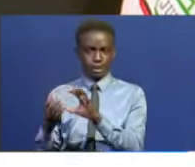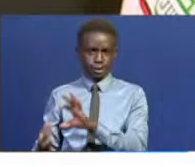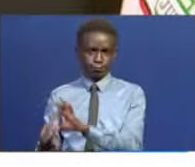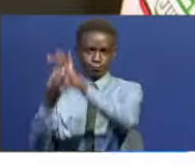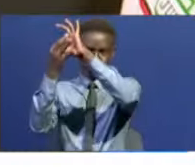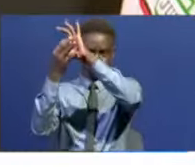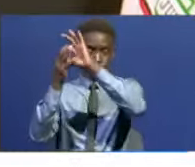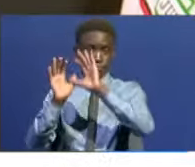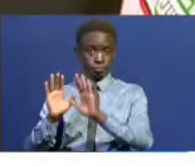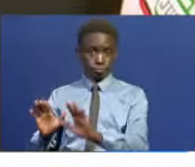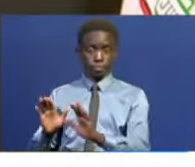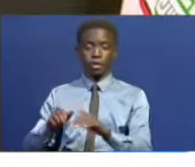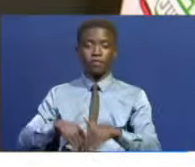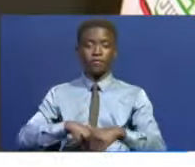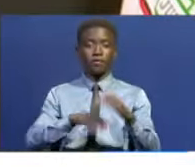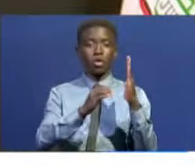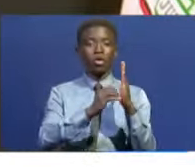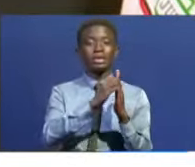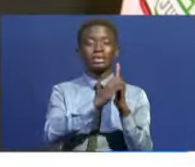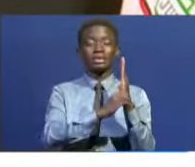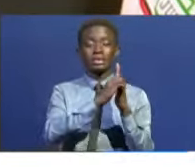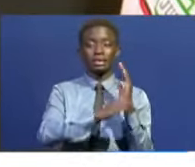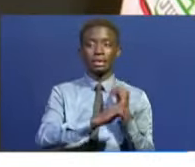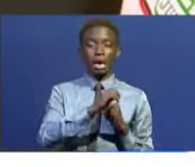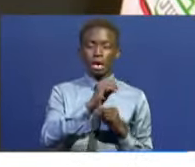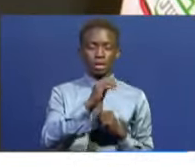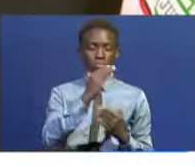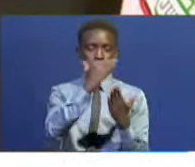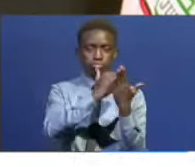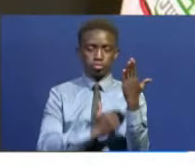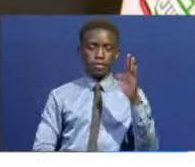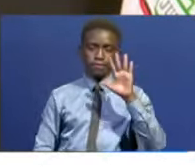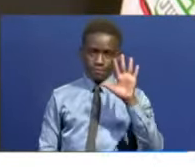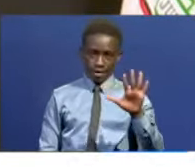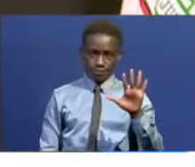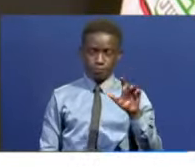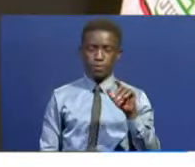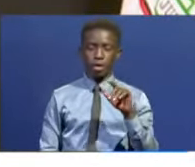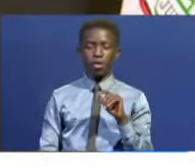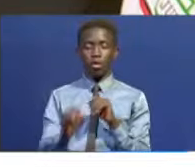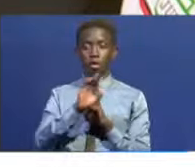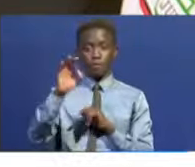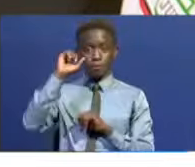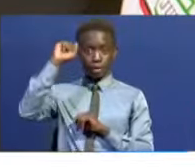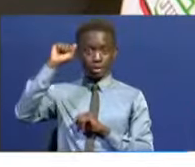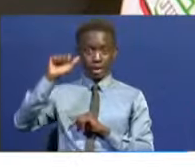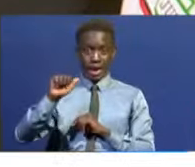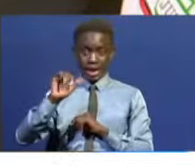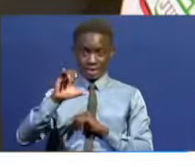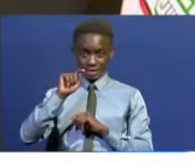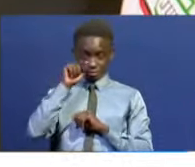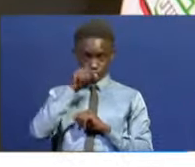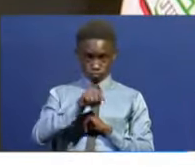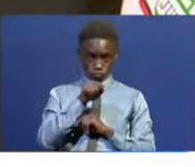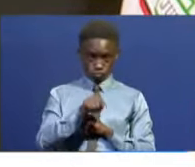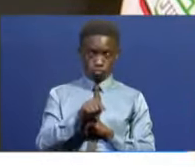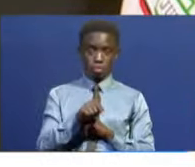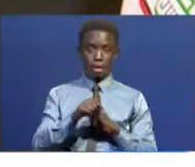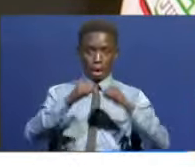3E of Schedule 5 of the Political Parties Act, each of the agreements contained in a